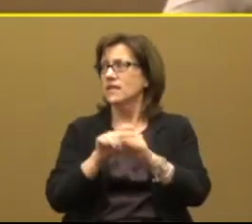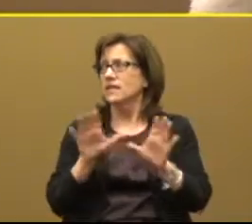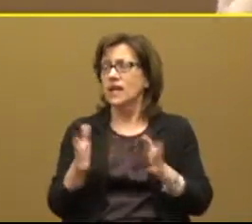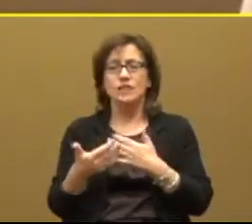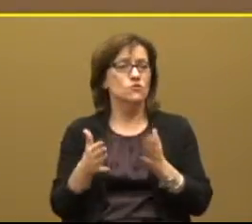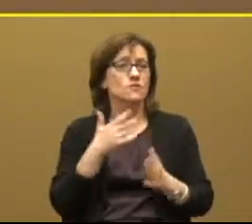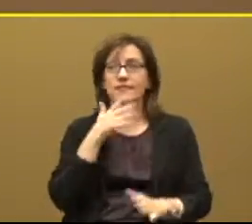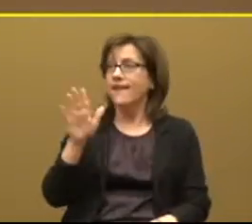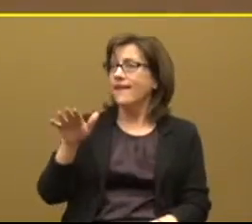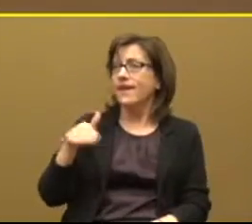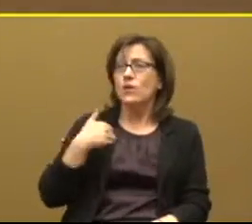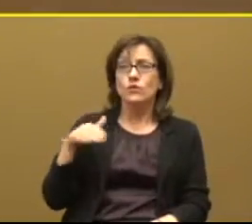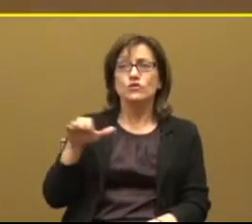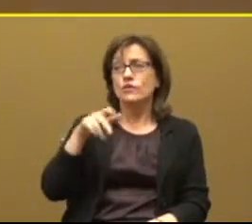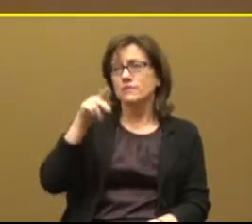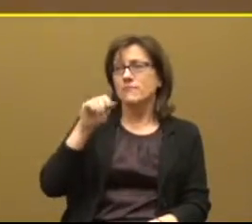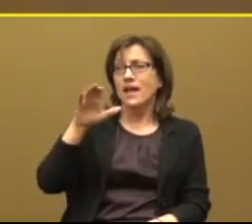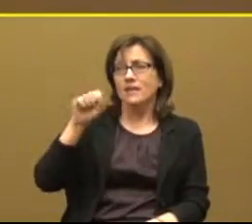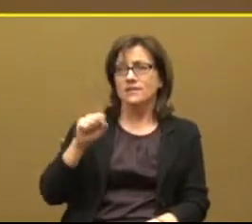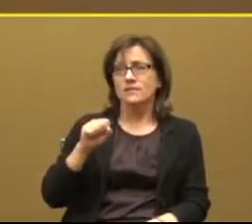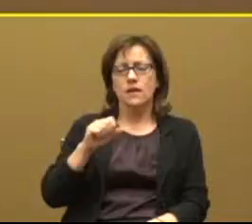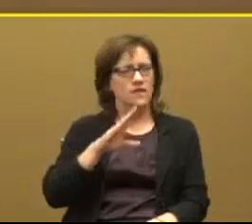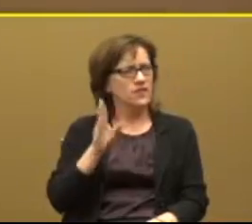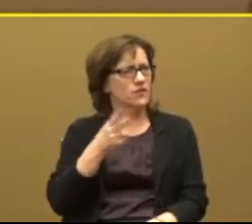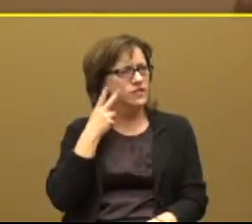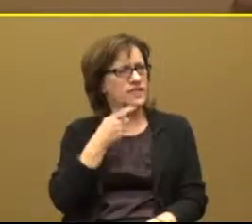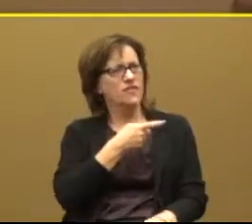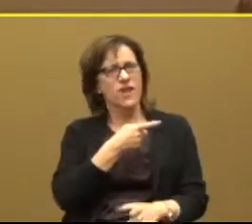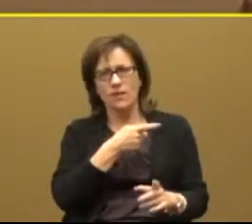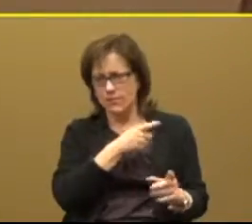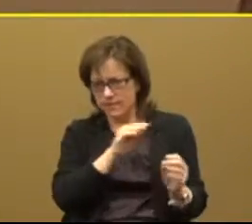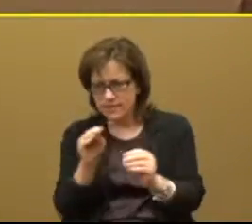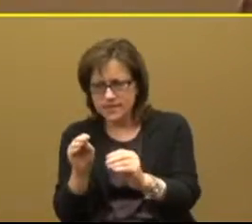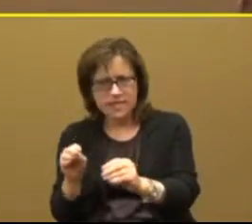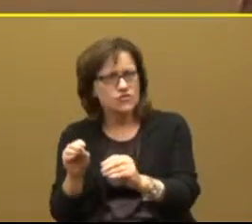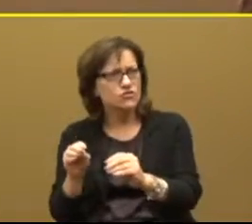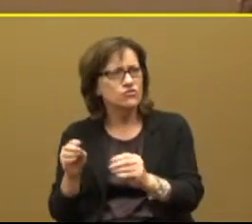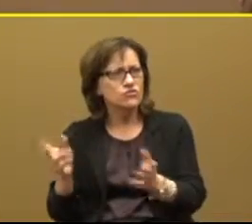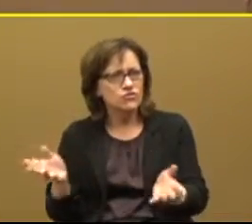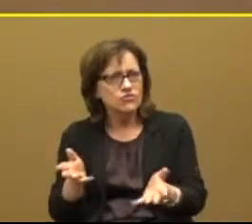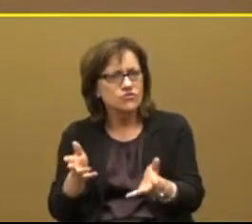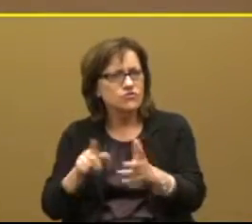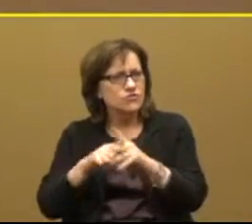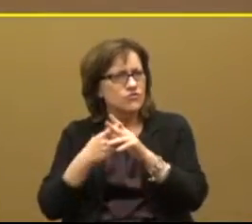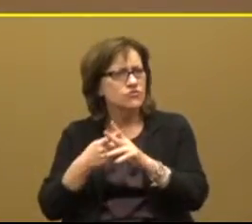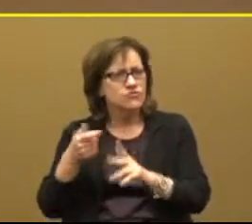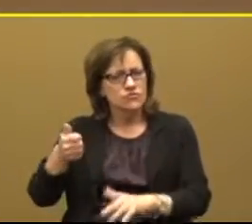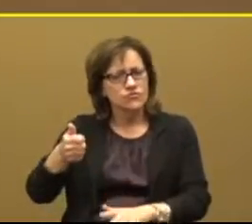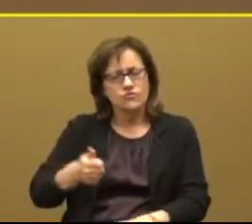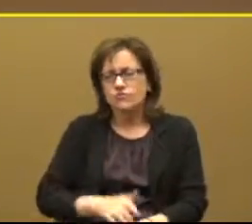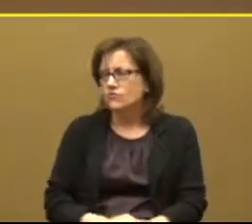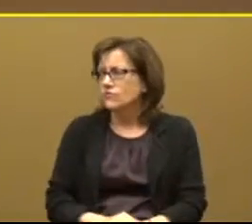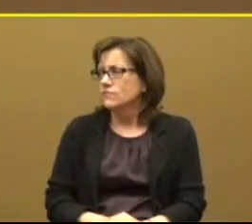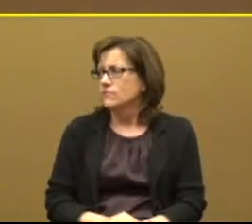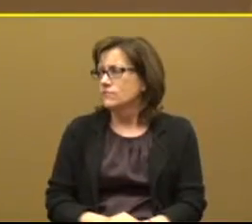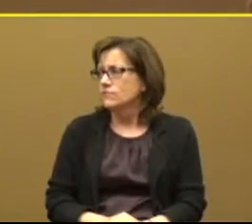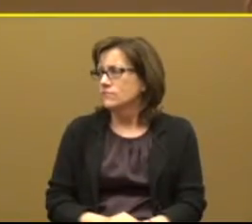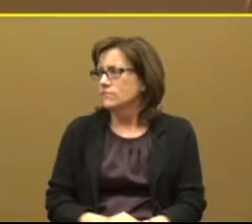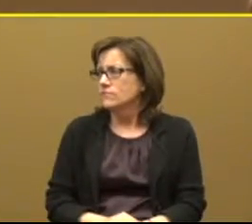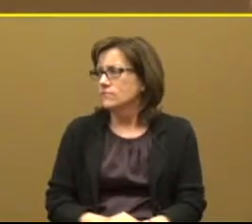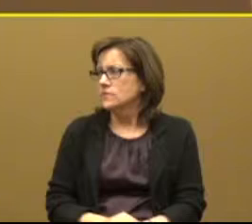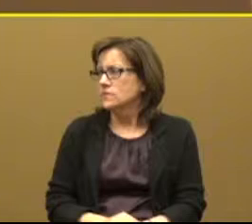PECS, and I've never even seen initiation taught. So I'm going to take you back to phase 1. So